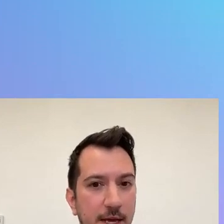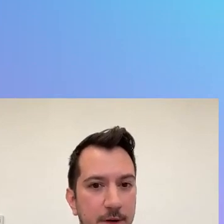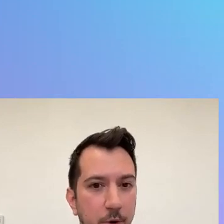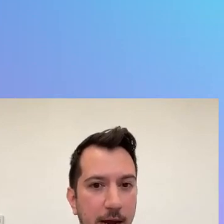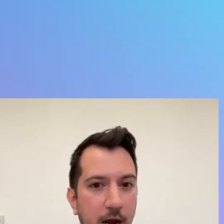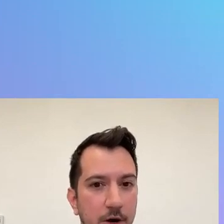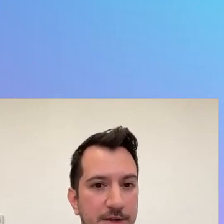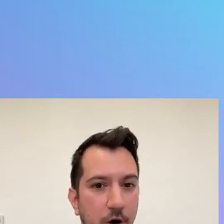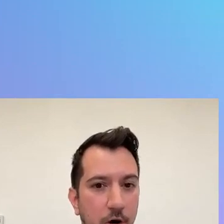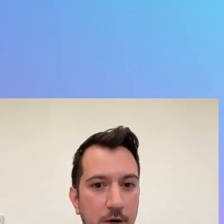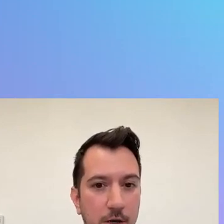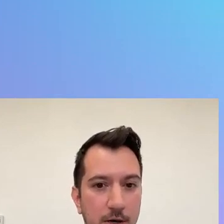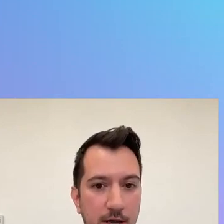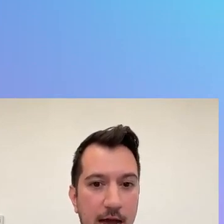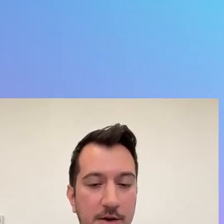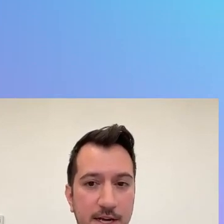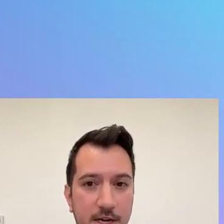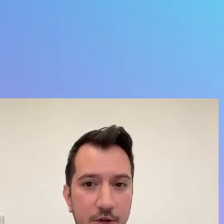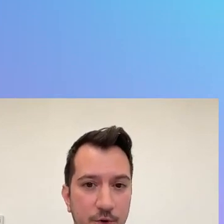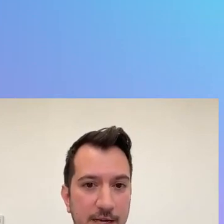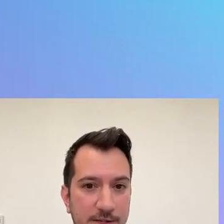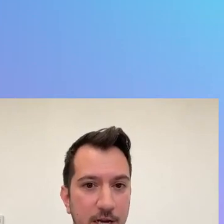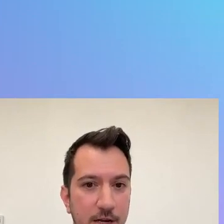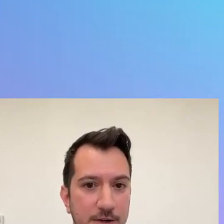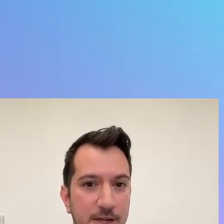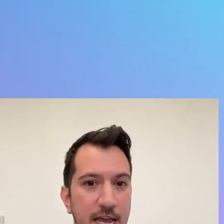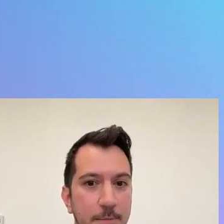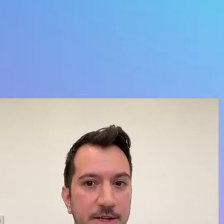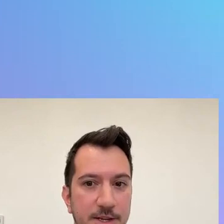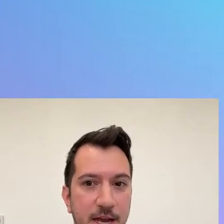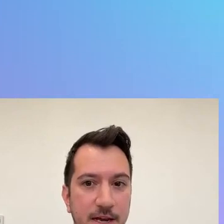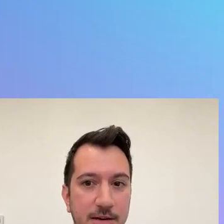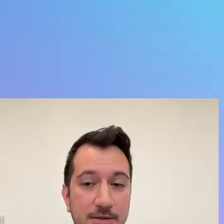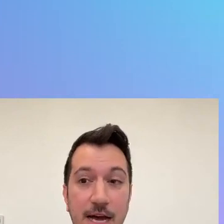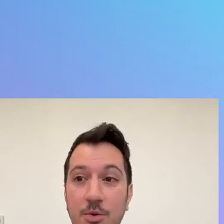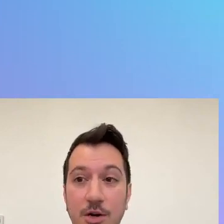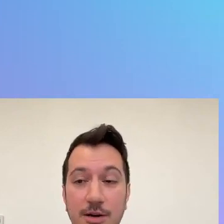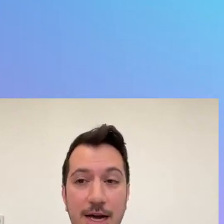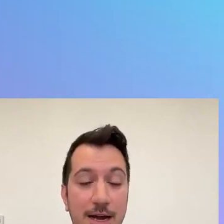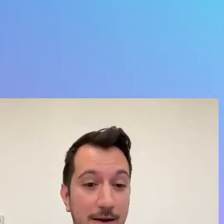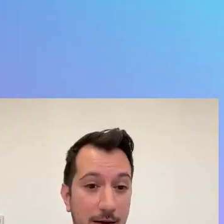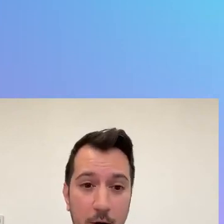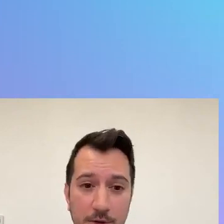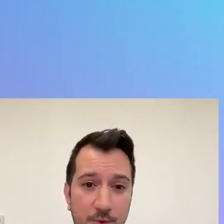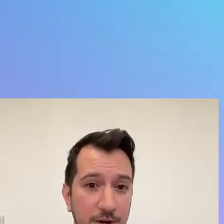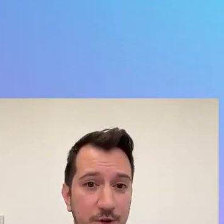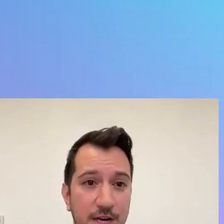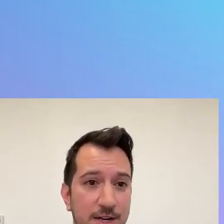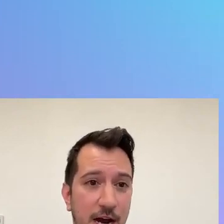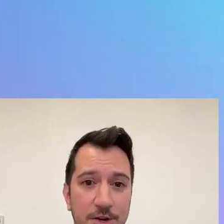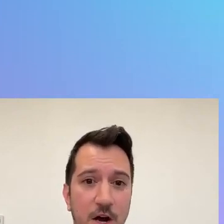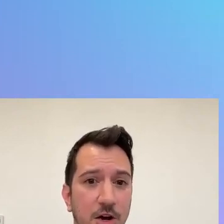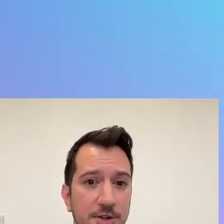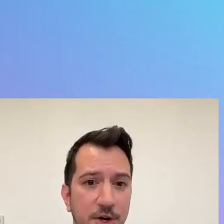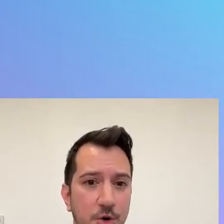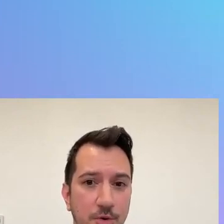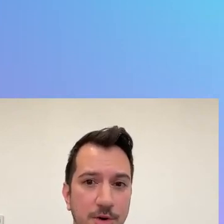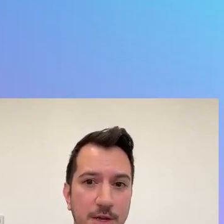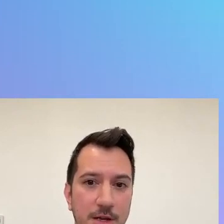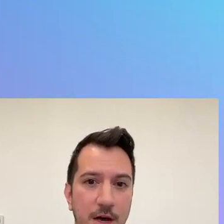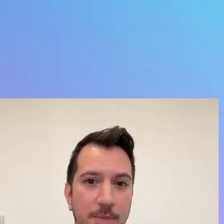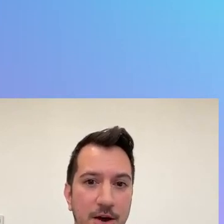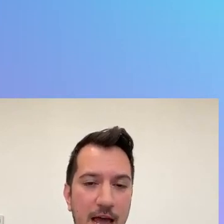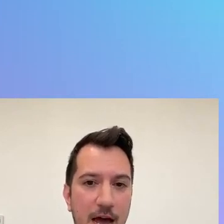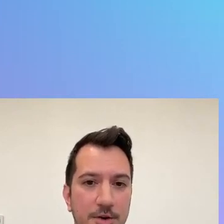my acceptable pairings are, how is that going to translate to the APCA? That one, I almost want to do an entire talk on its